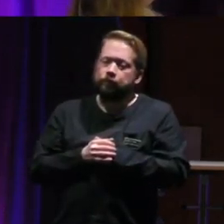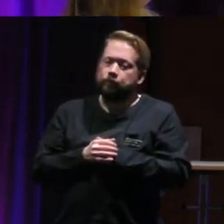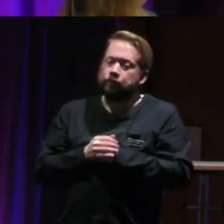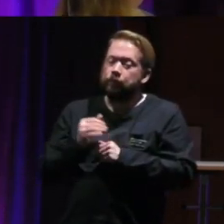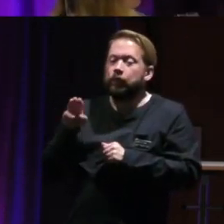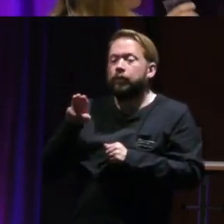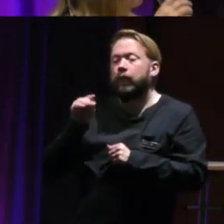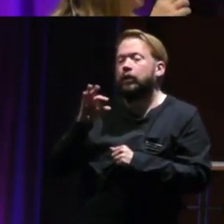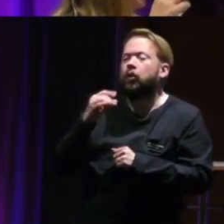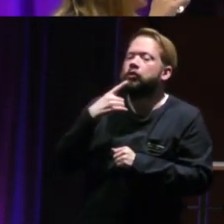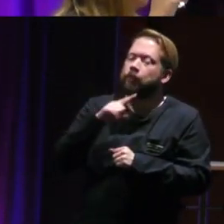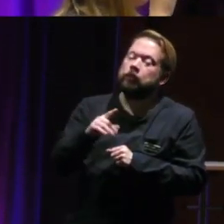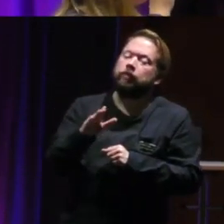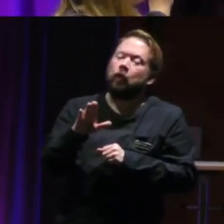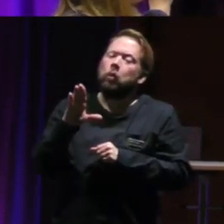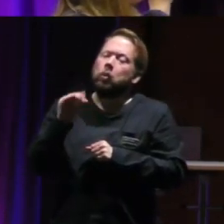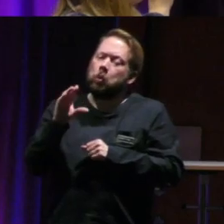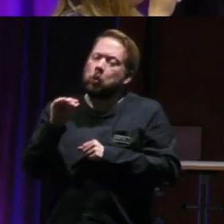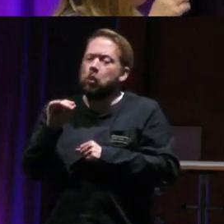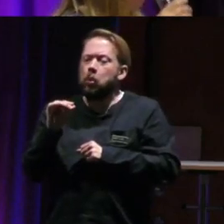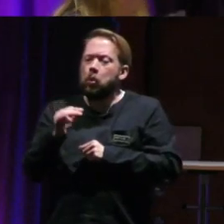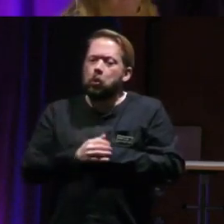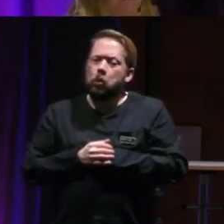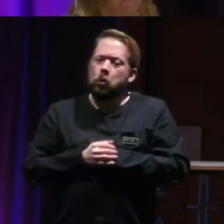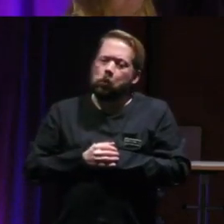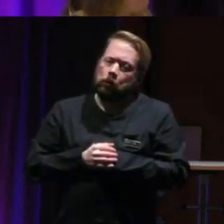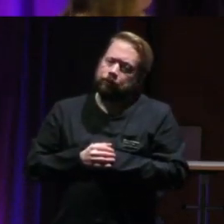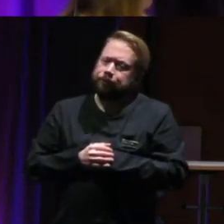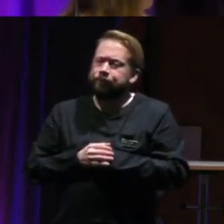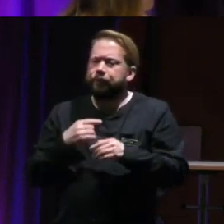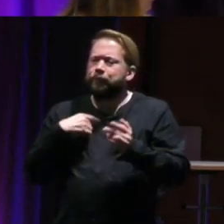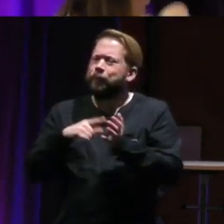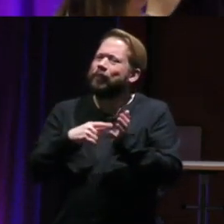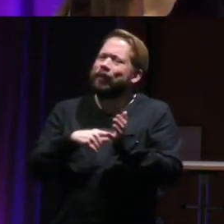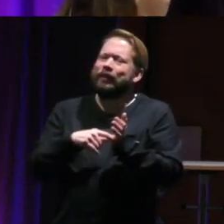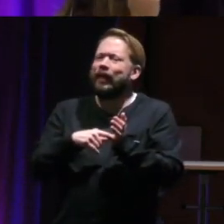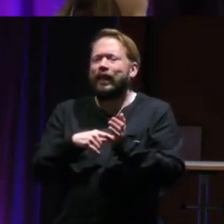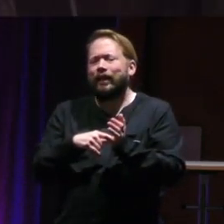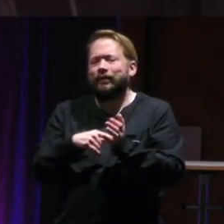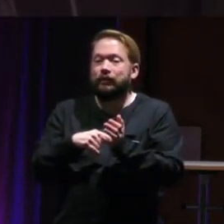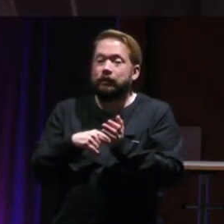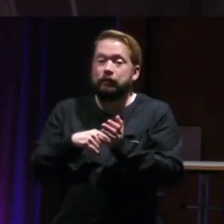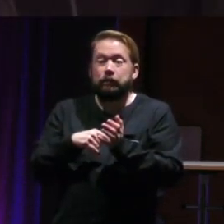mean, I'm not agree that this doesn't change anything.